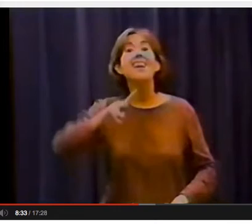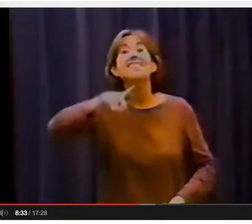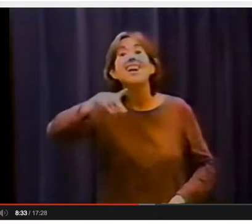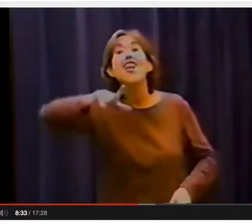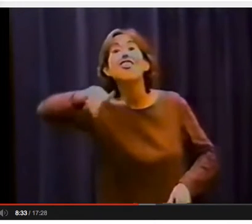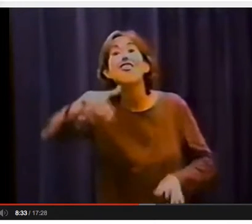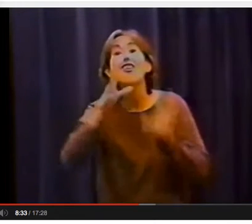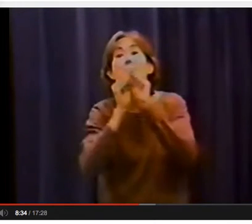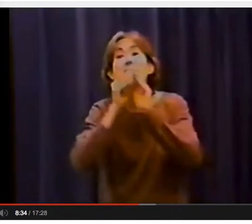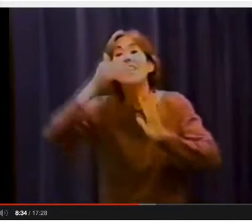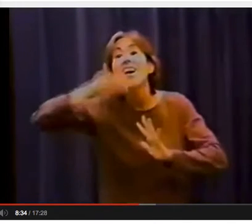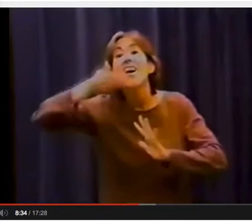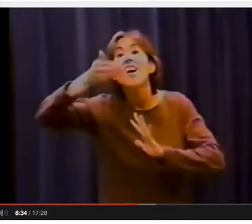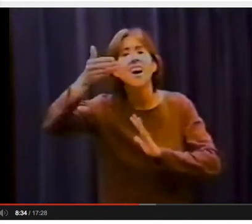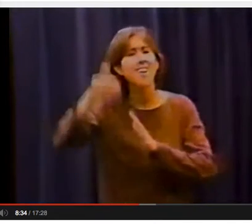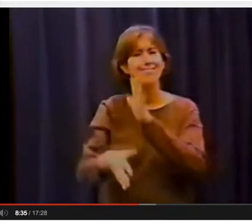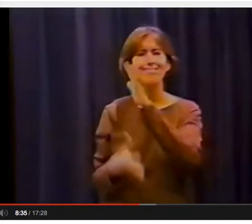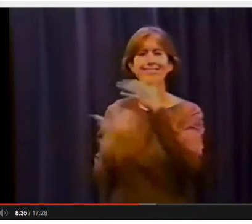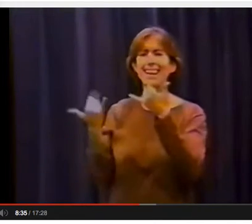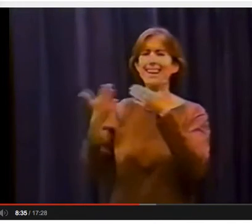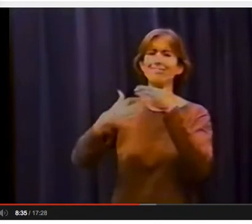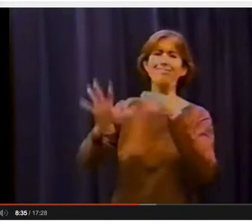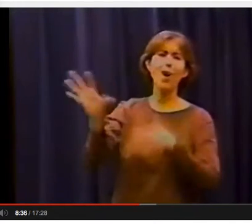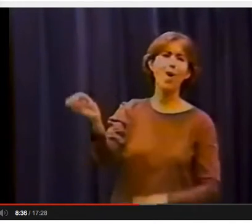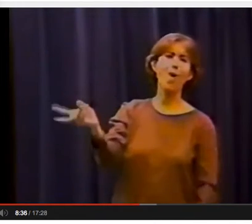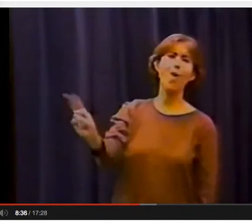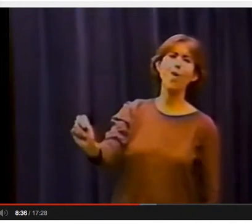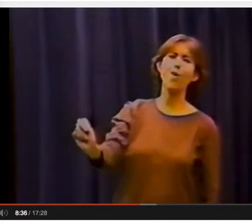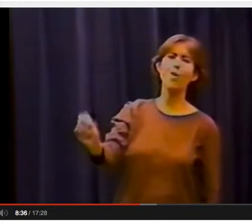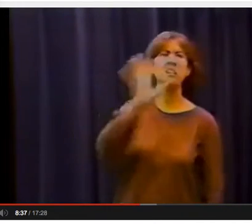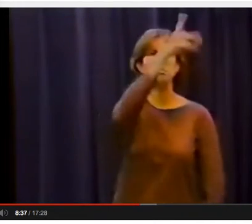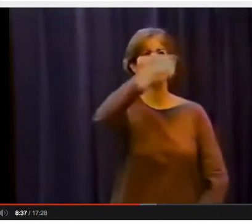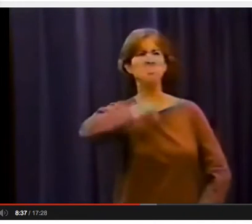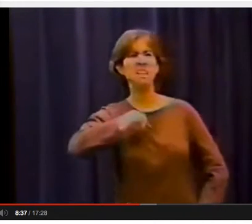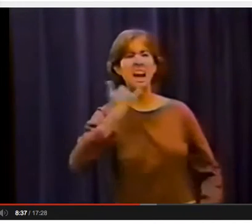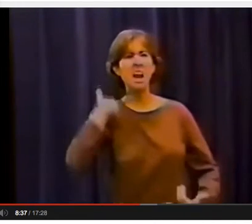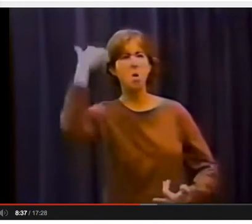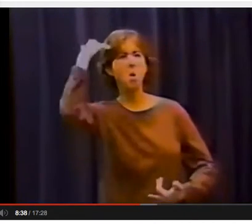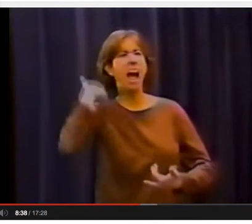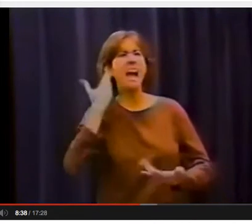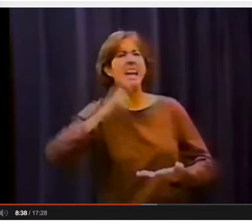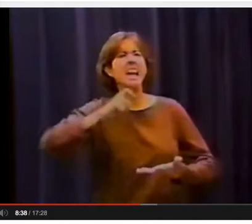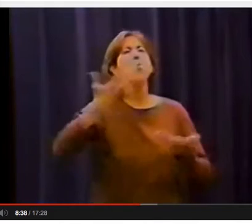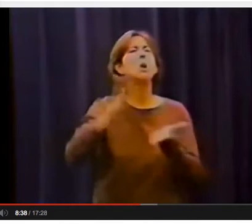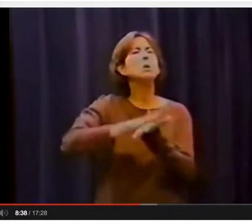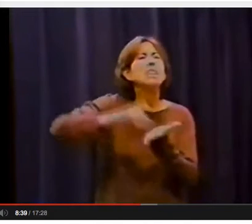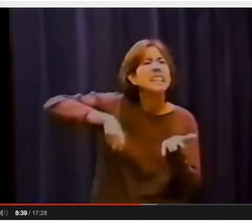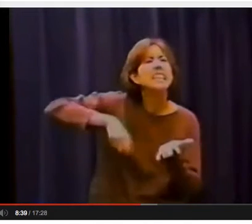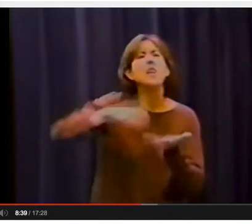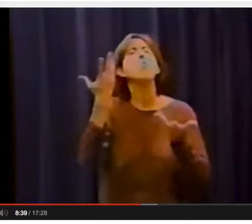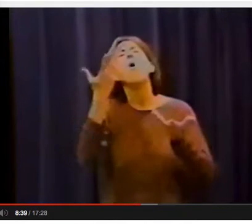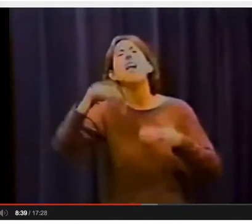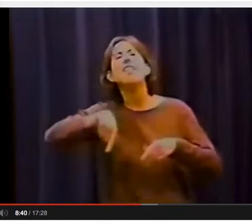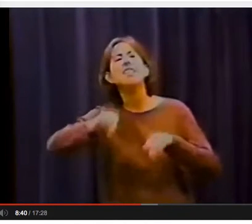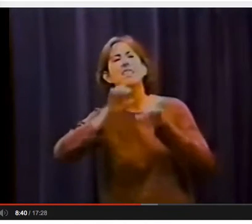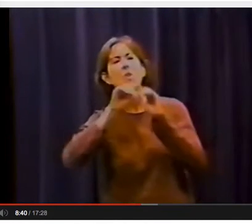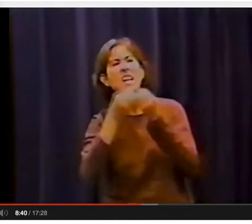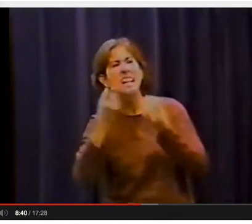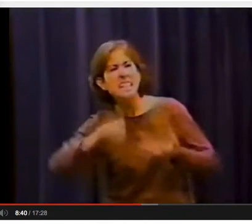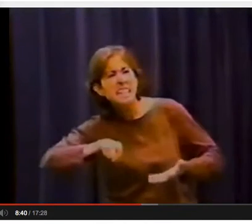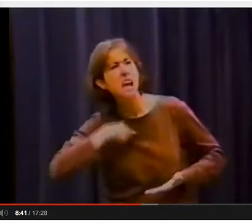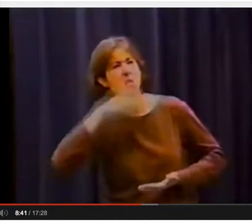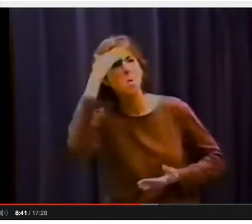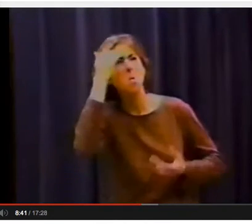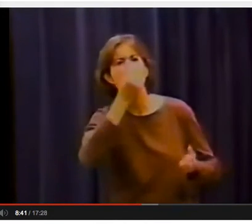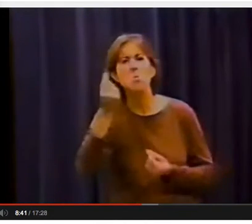but eventually they got the idea of it. And by the second, third, fourth meeting, they were great. They have all their